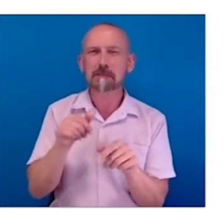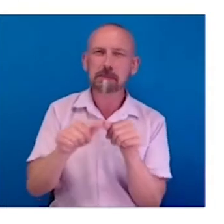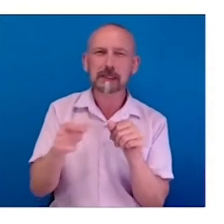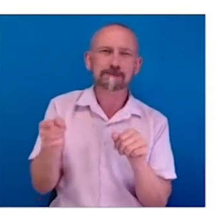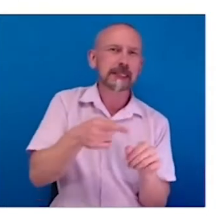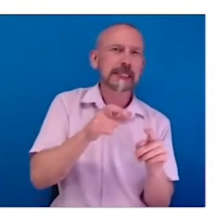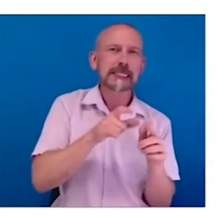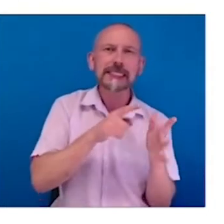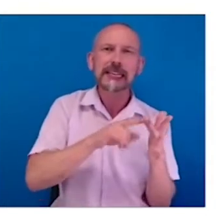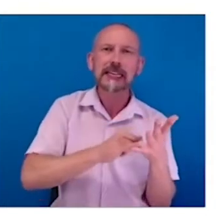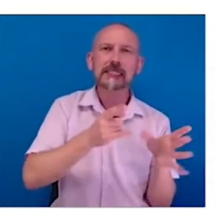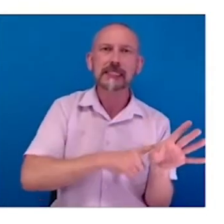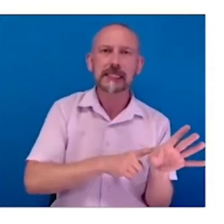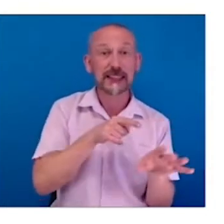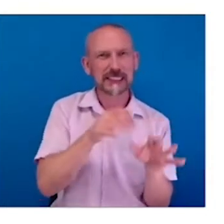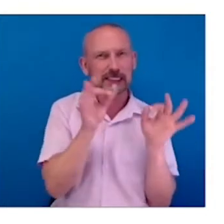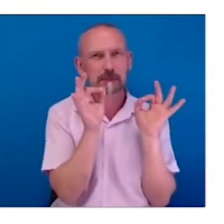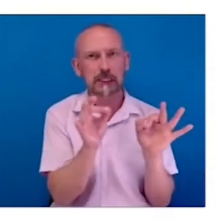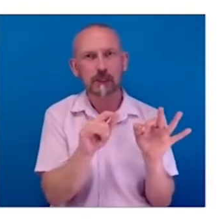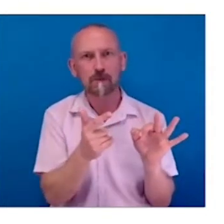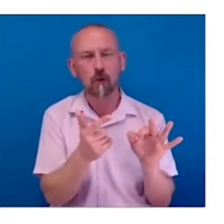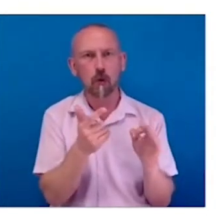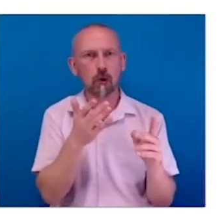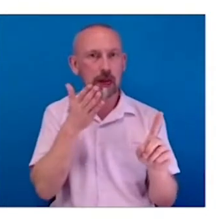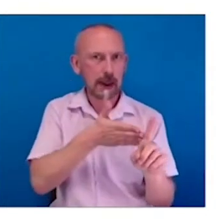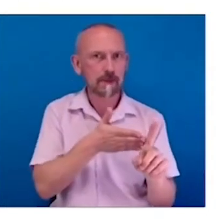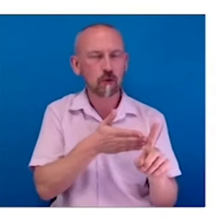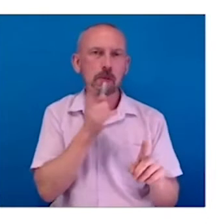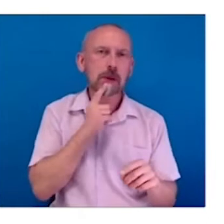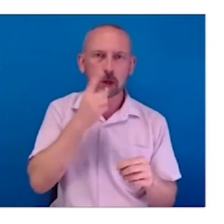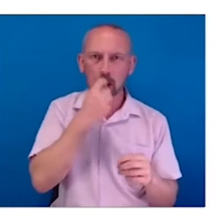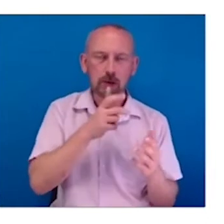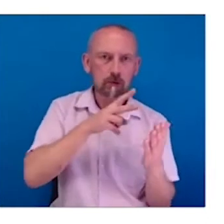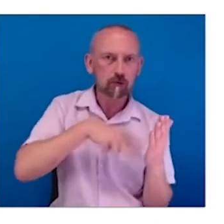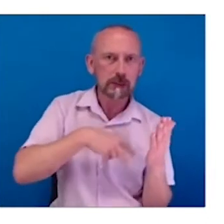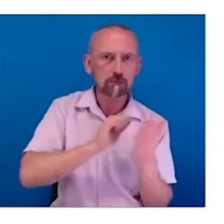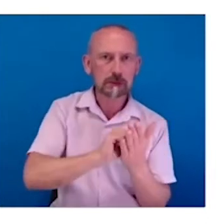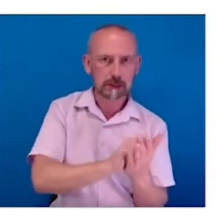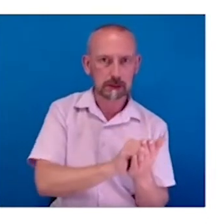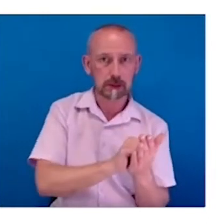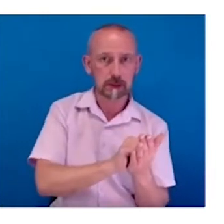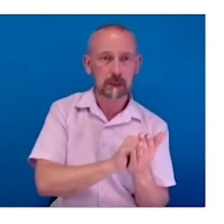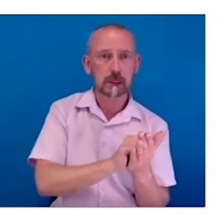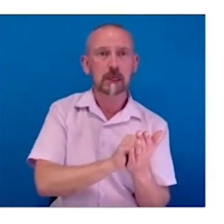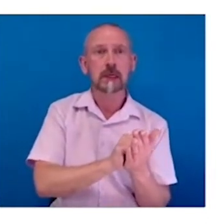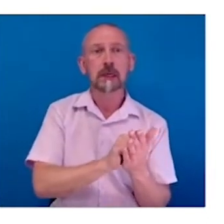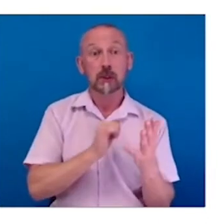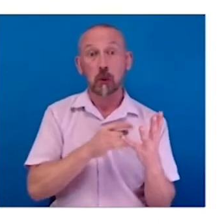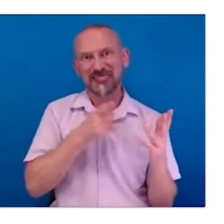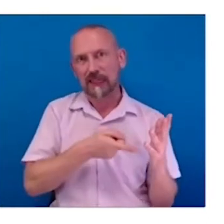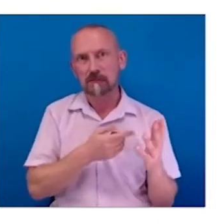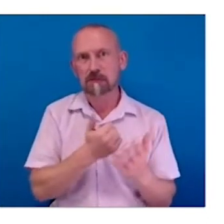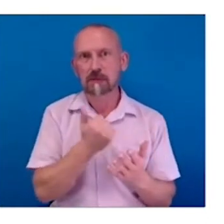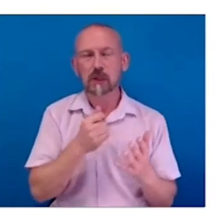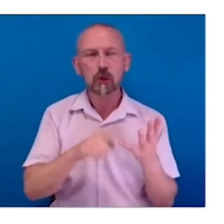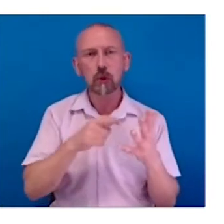for audiobooks designed specifically for people with print reading difficulties, is very effective, and UKAAF can point you to the DAISY